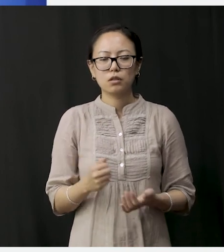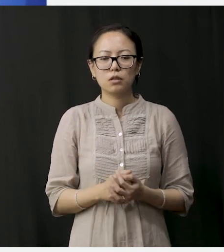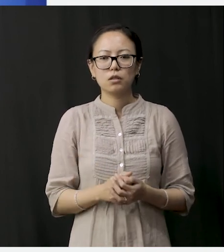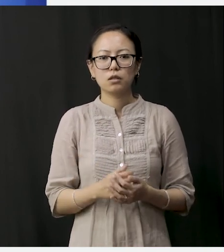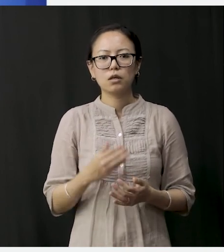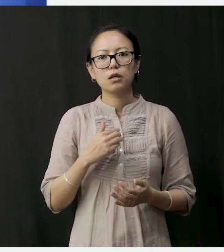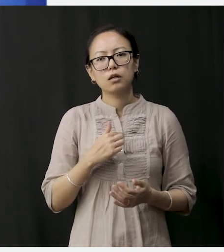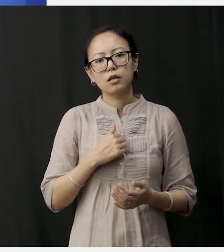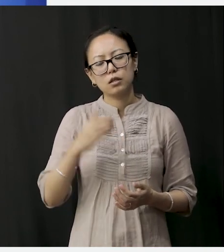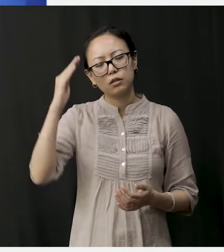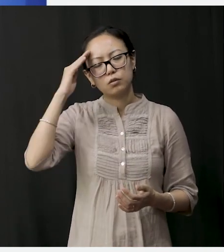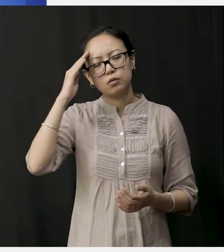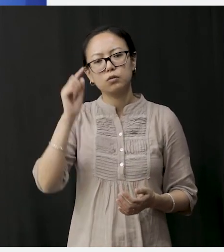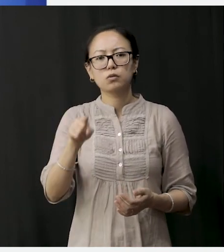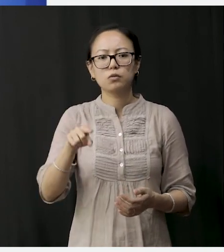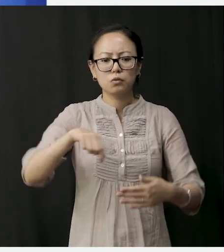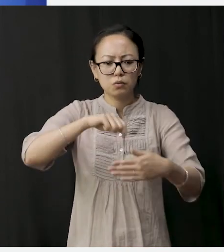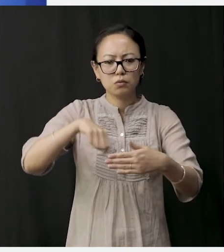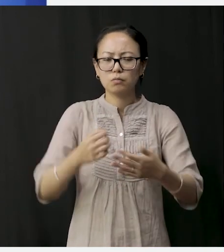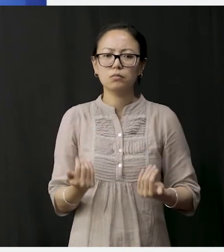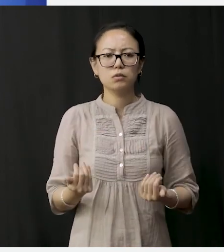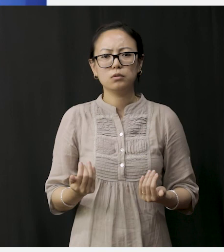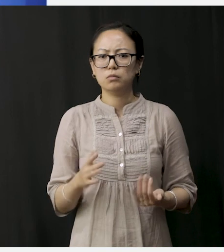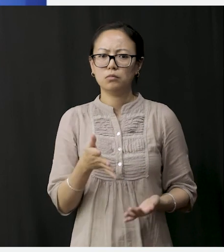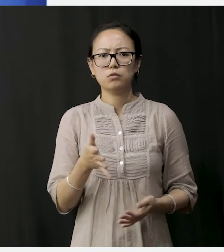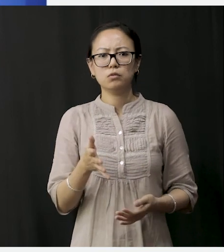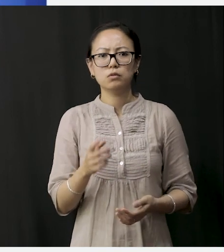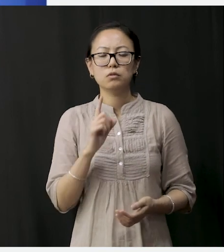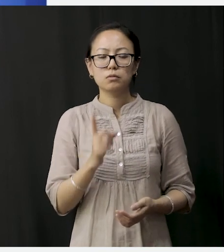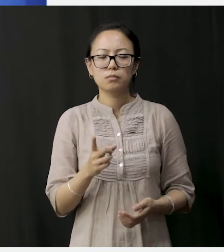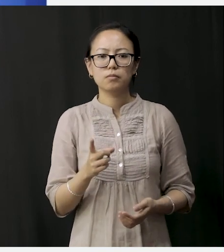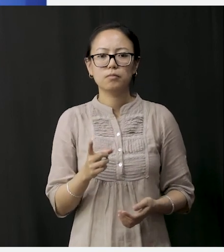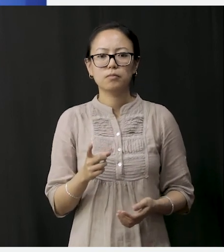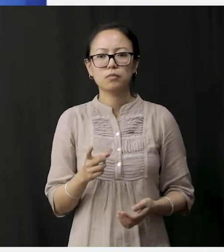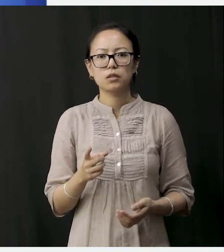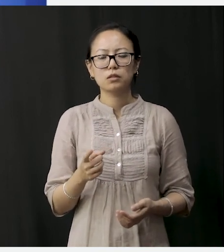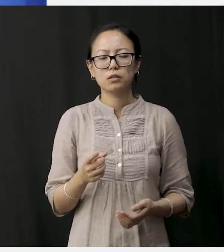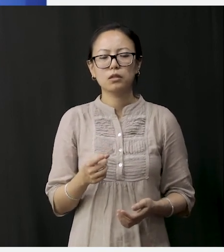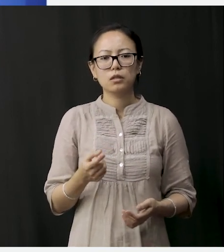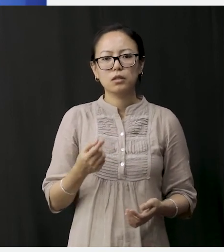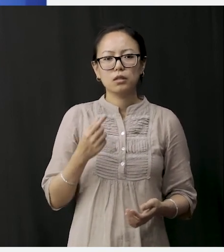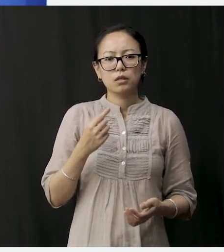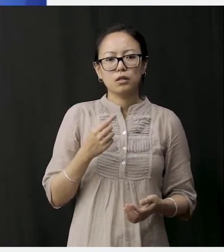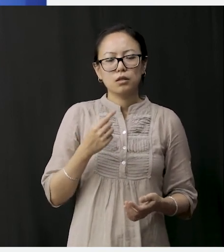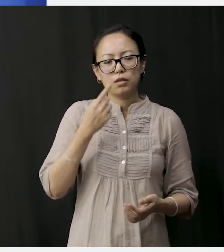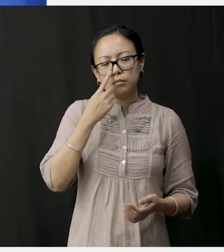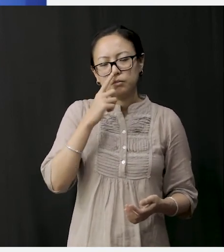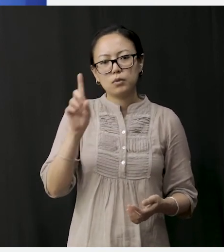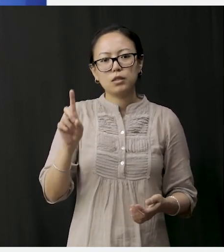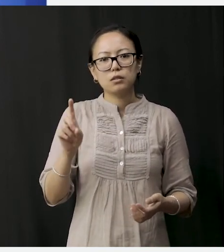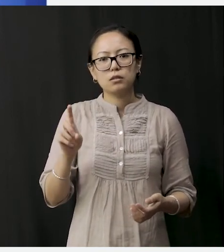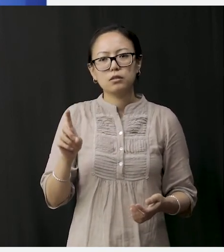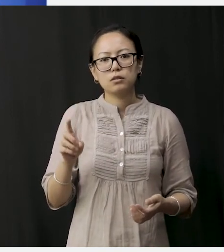do that. If you can do that, that's very good. But most of you can't cook. So what you can do, you can help your mother